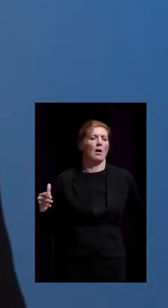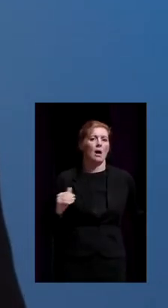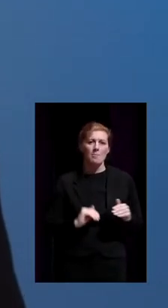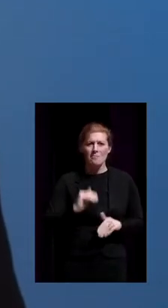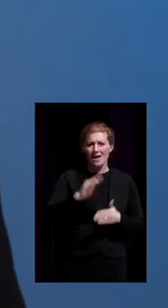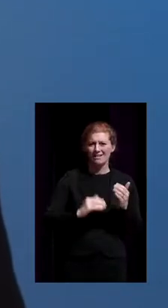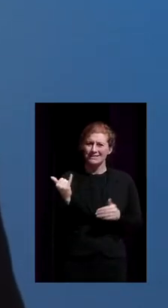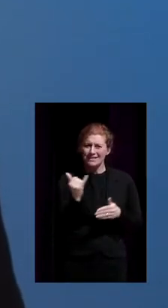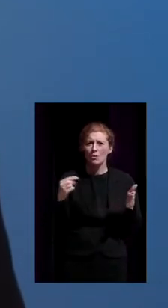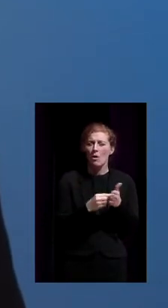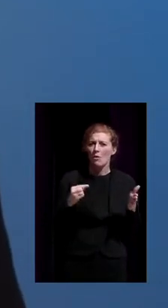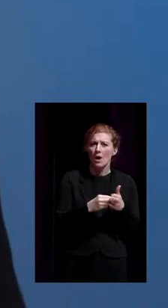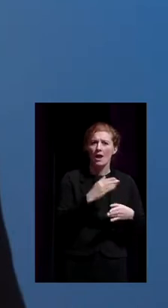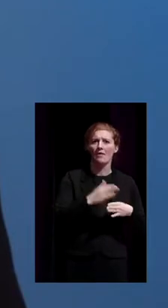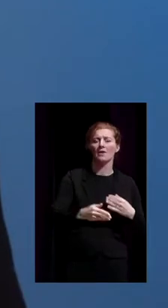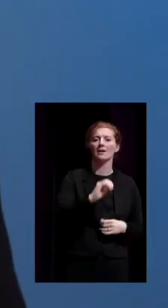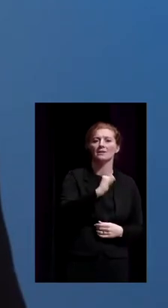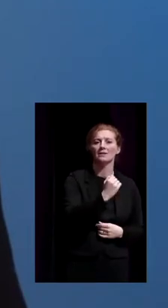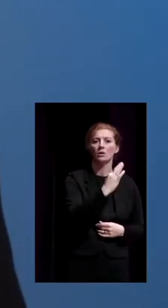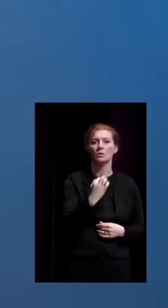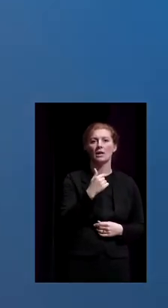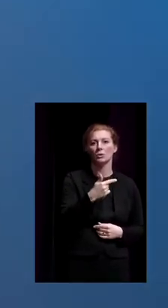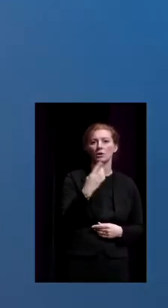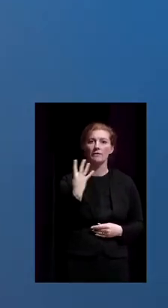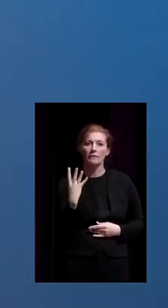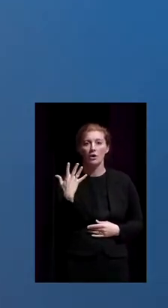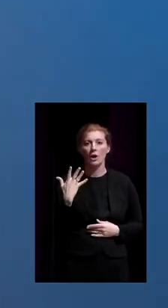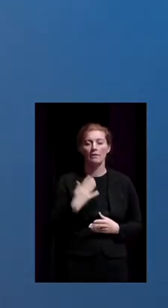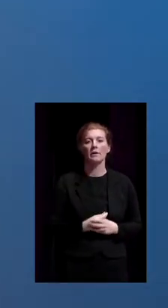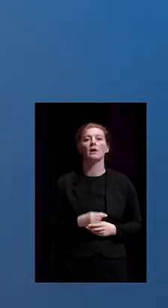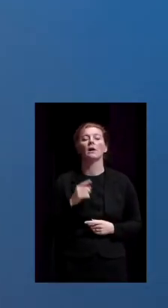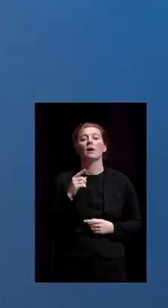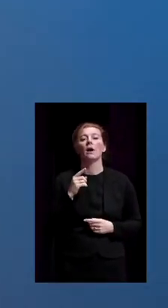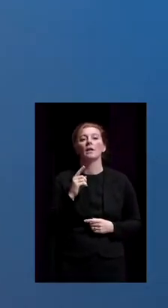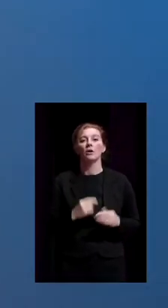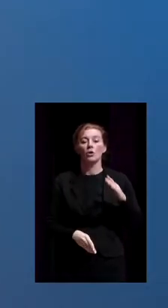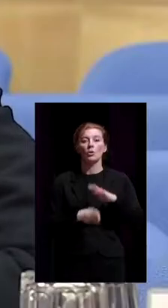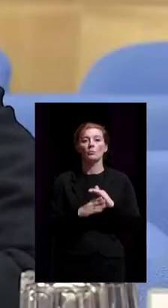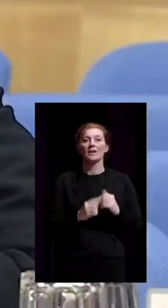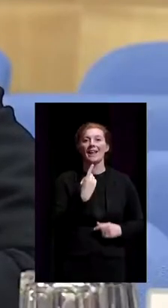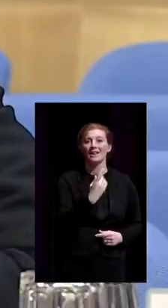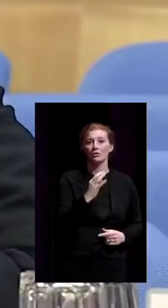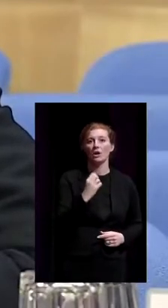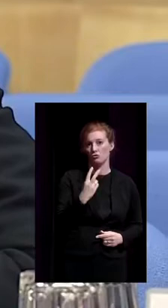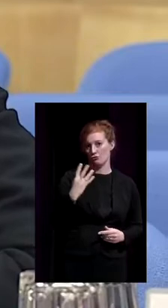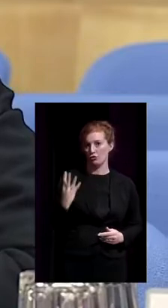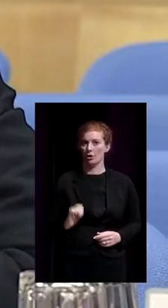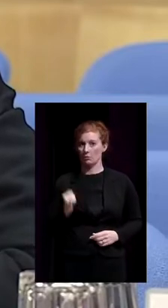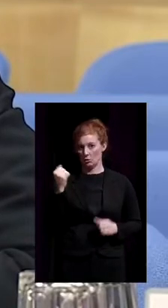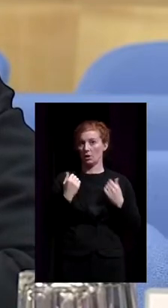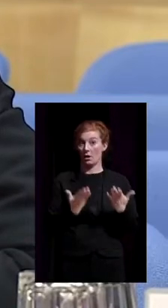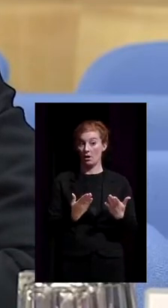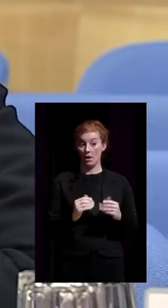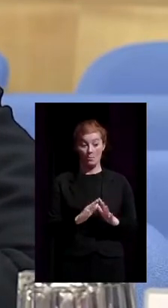than tenfold since 1975. To 124 million today. Increased